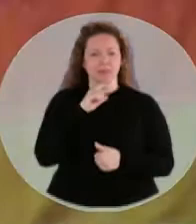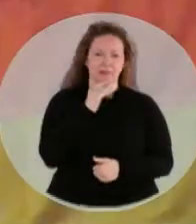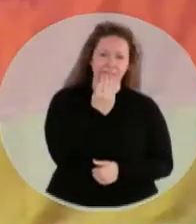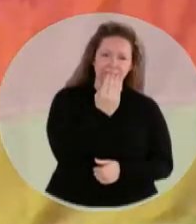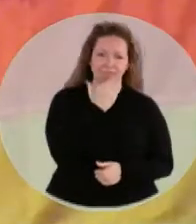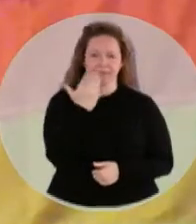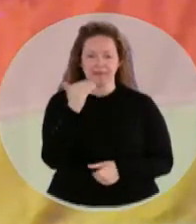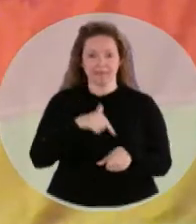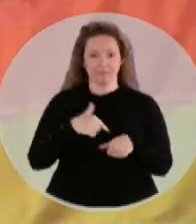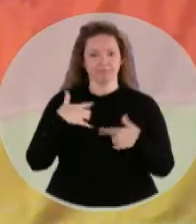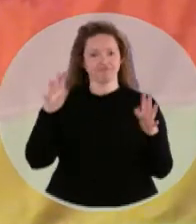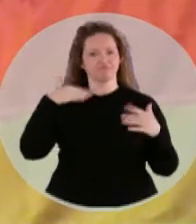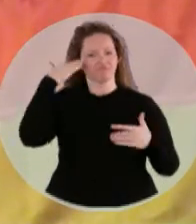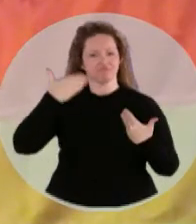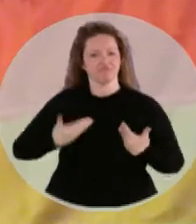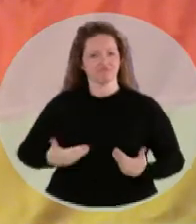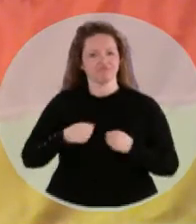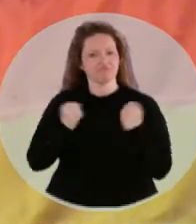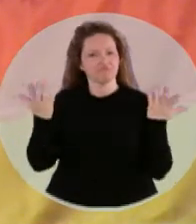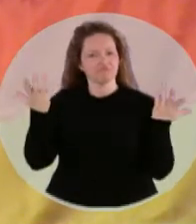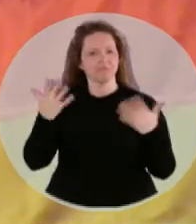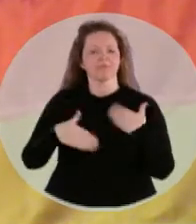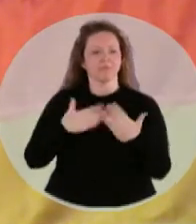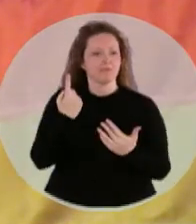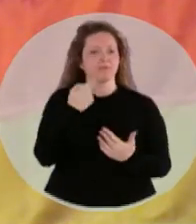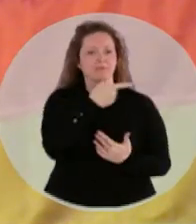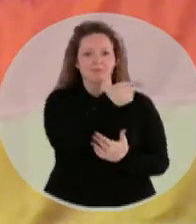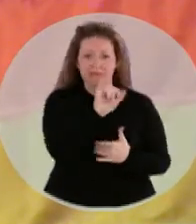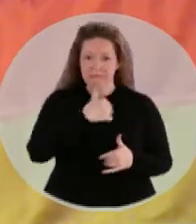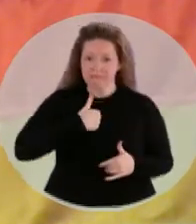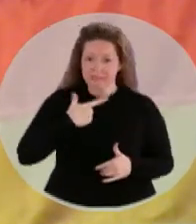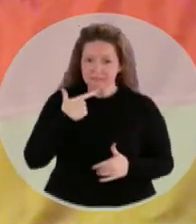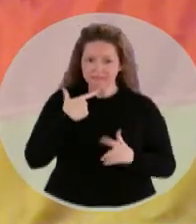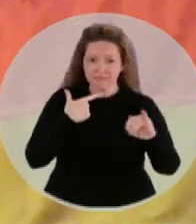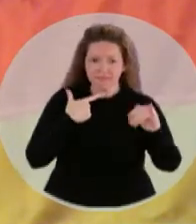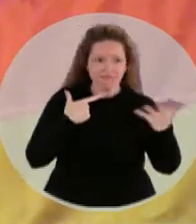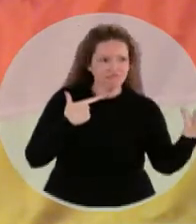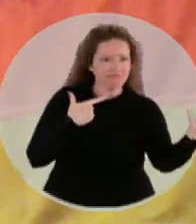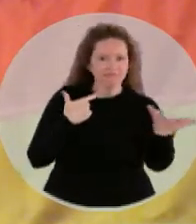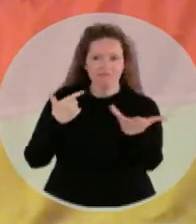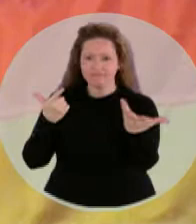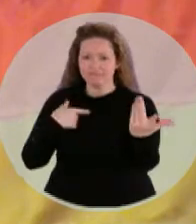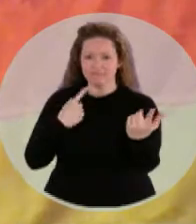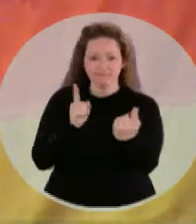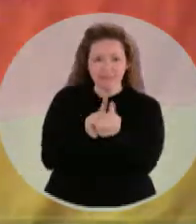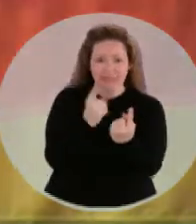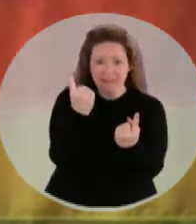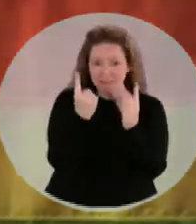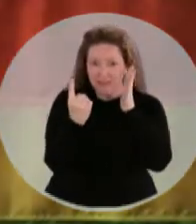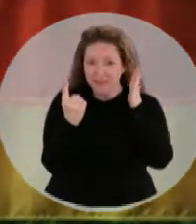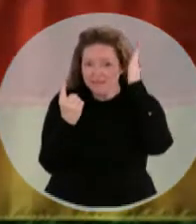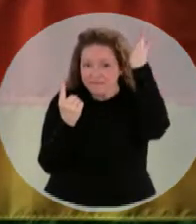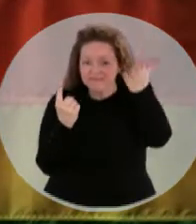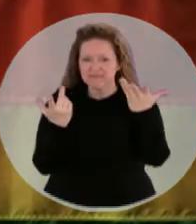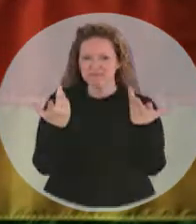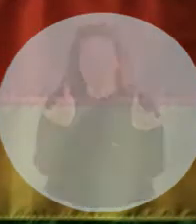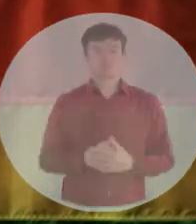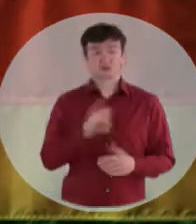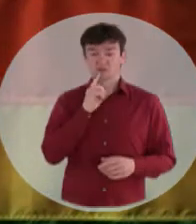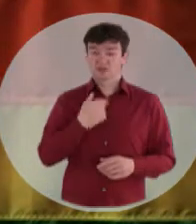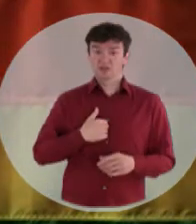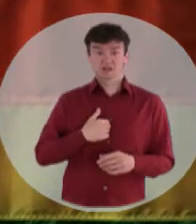remember being about 14 or 15 and wondering where all the lesbians were and if I could meet one and where I would go. I guess when